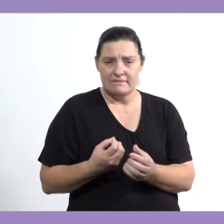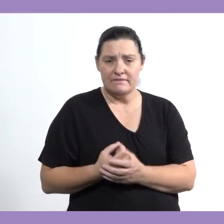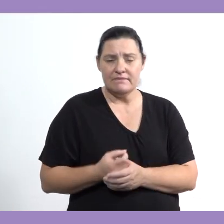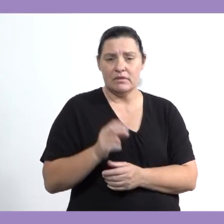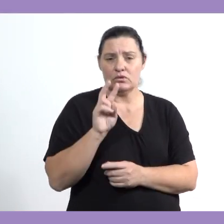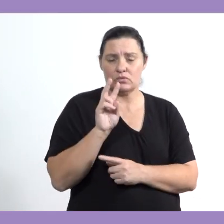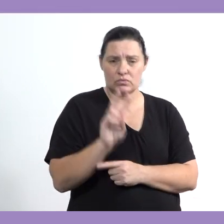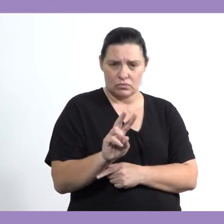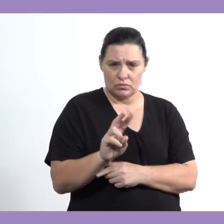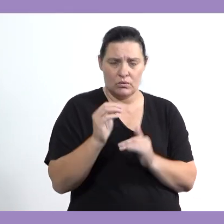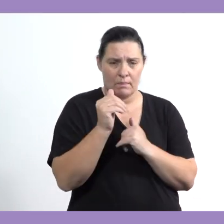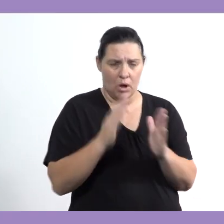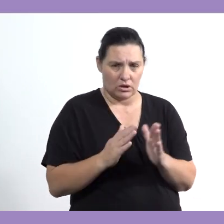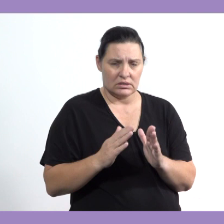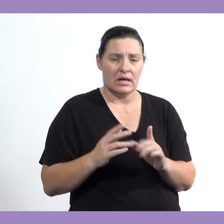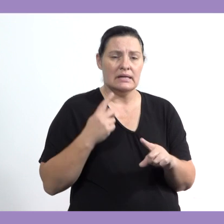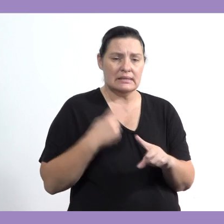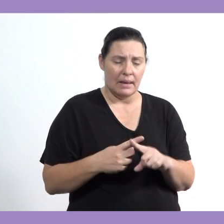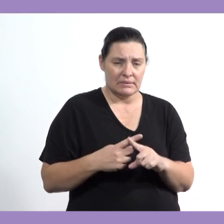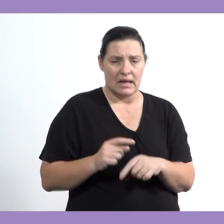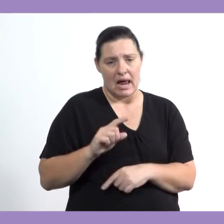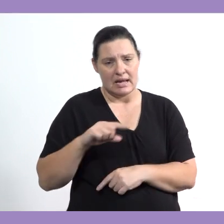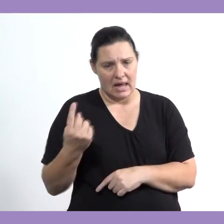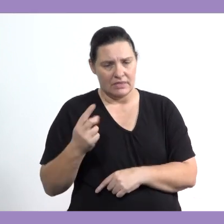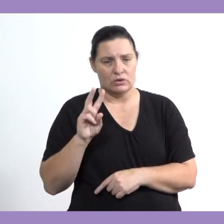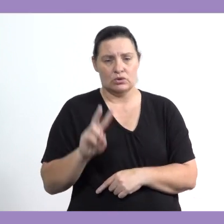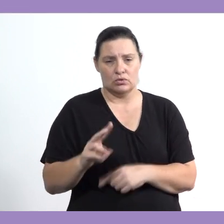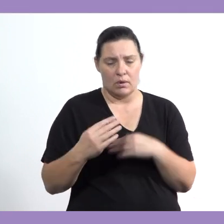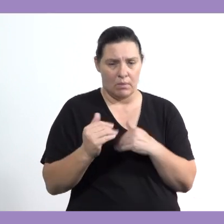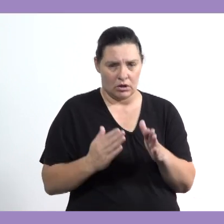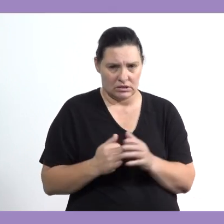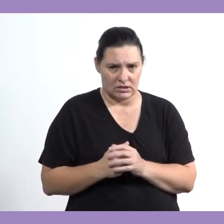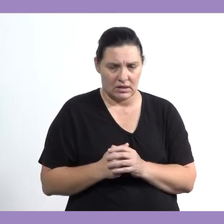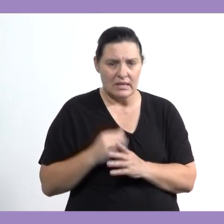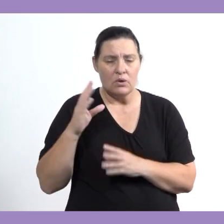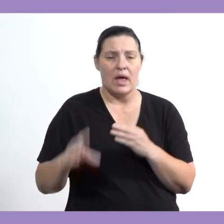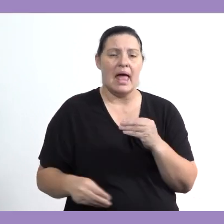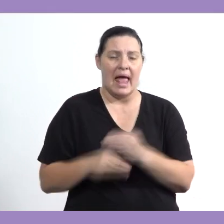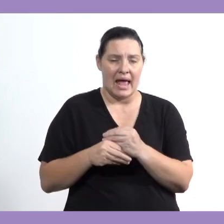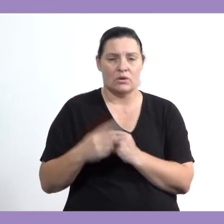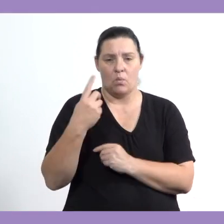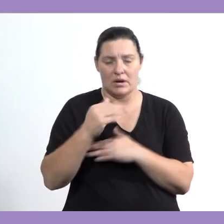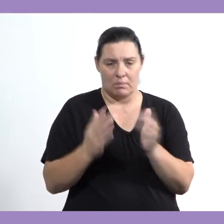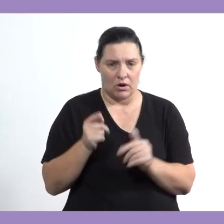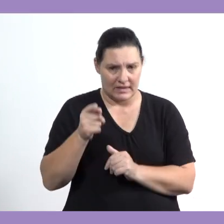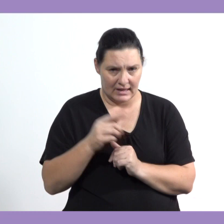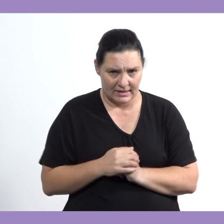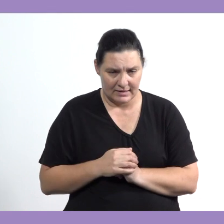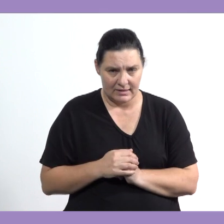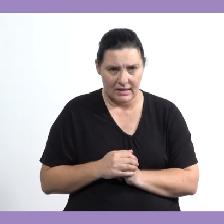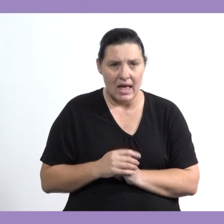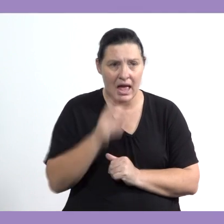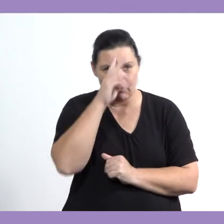got here 2 blocks multiplied by another 2 blocks, and then we just add that 1 block